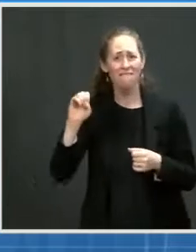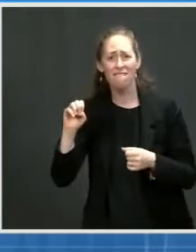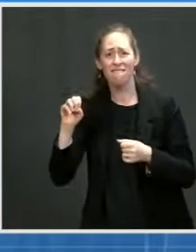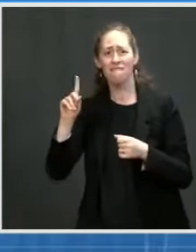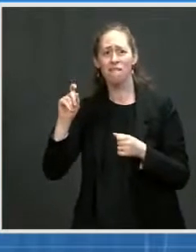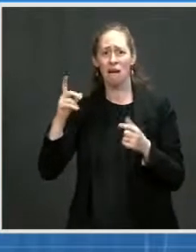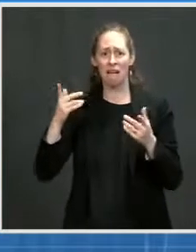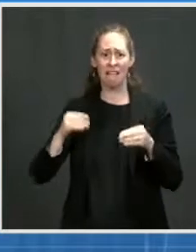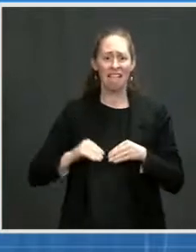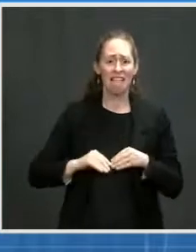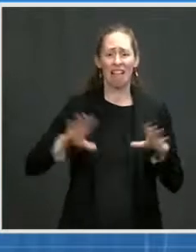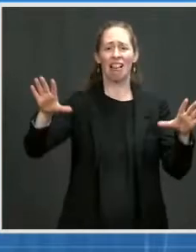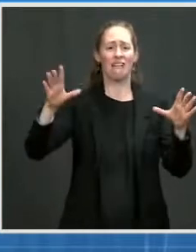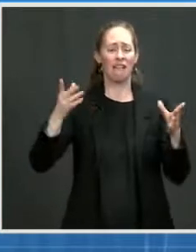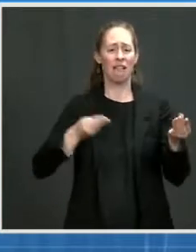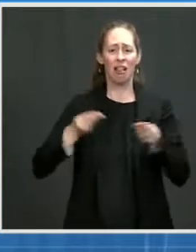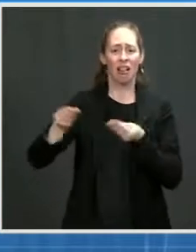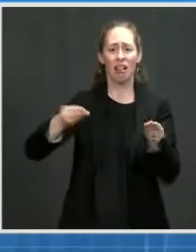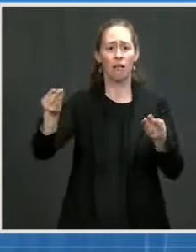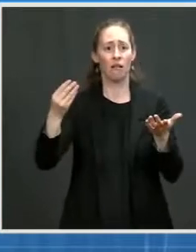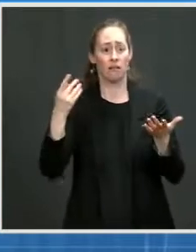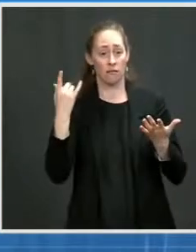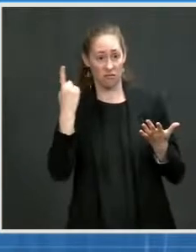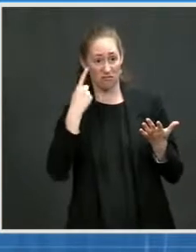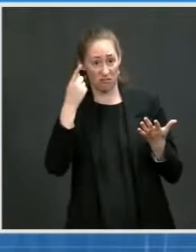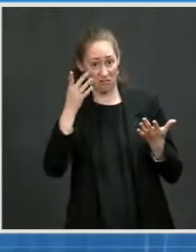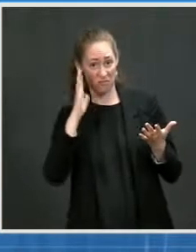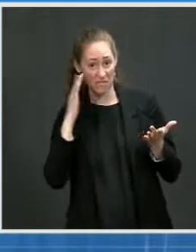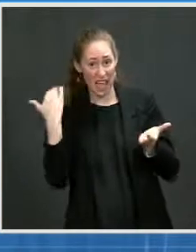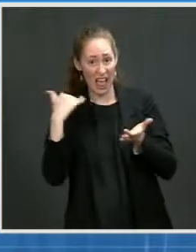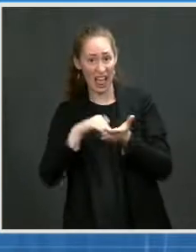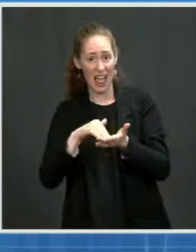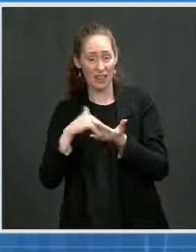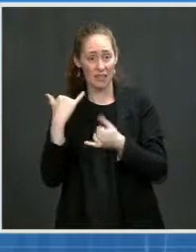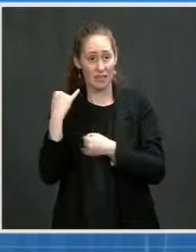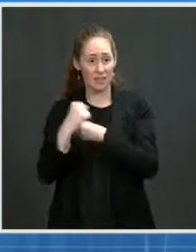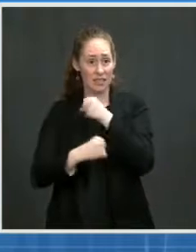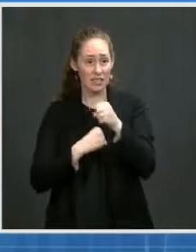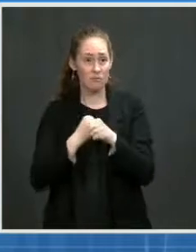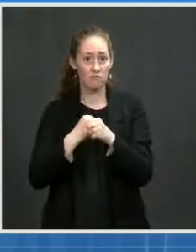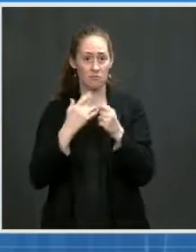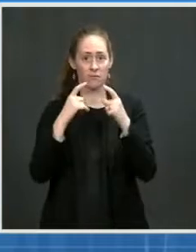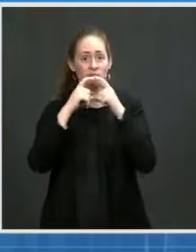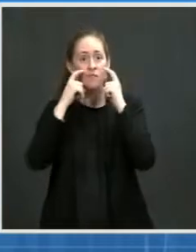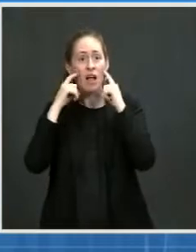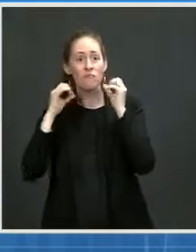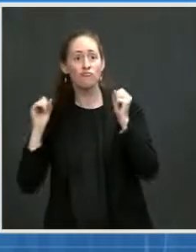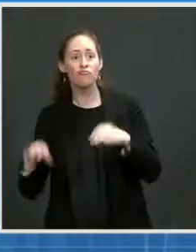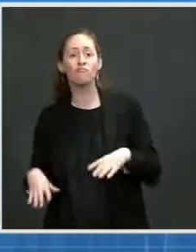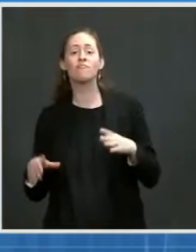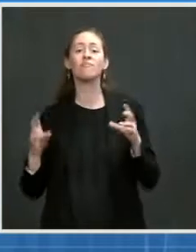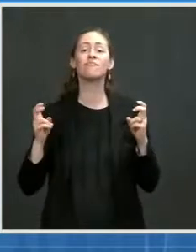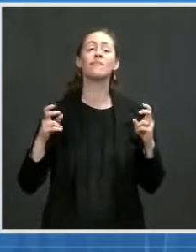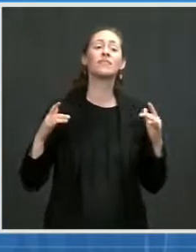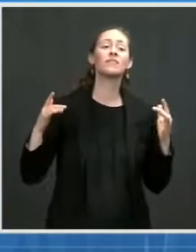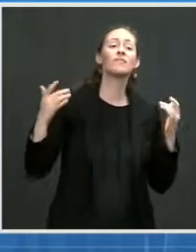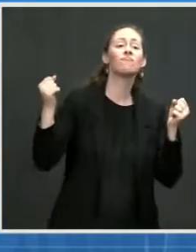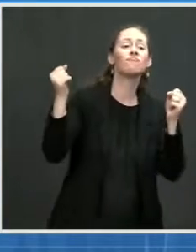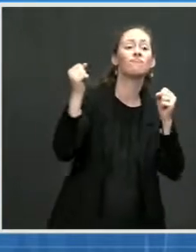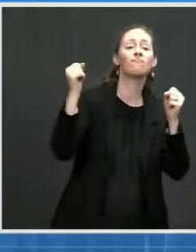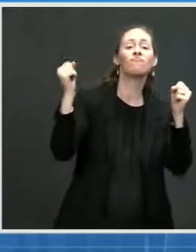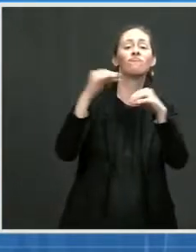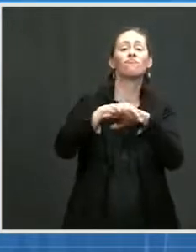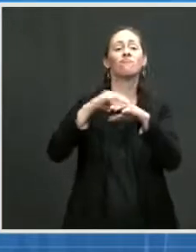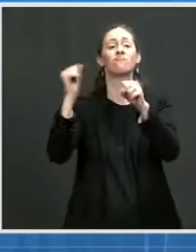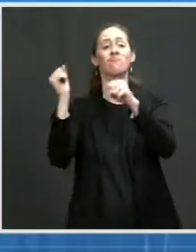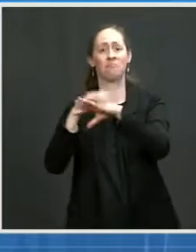events. Are you at all concerned that the sort of masks off, life is back to normal reality is going to lead